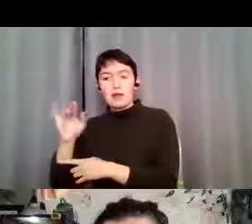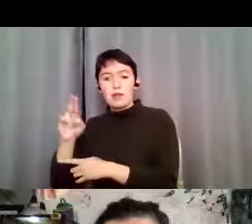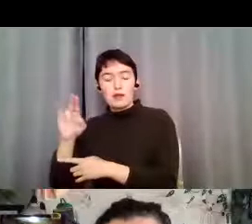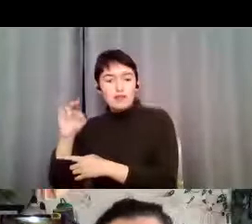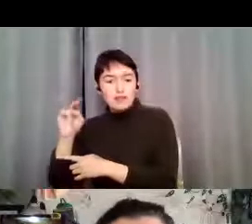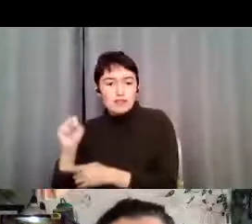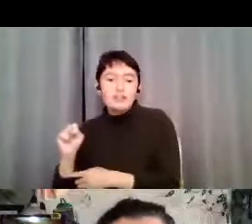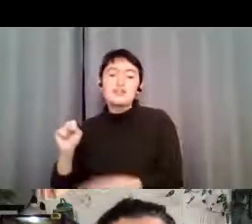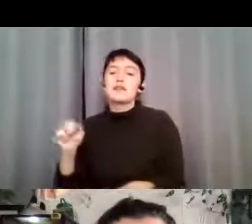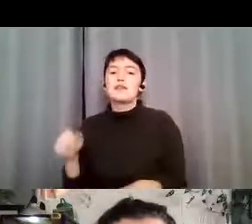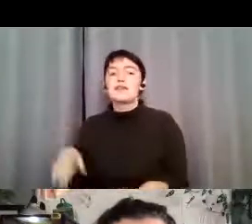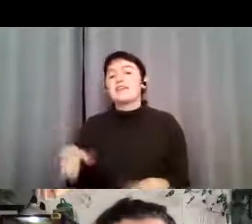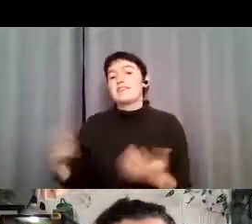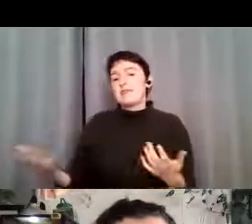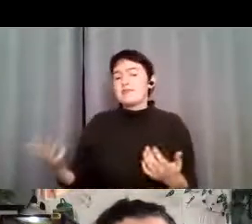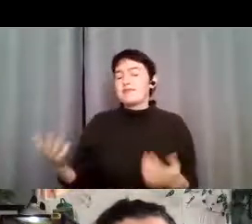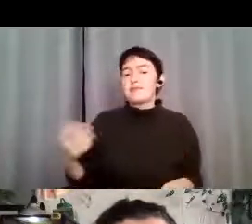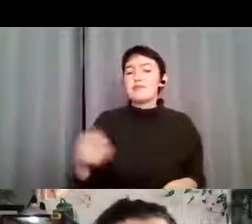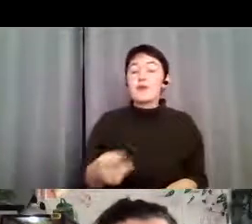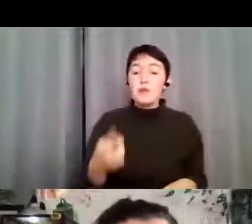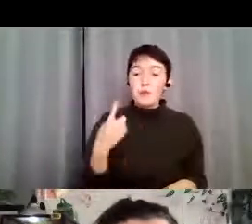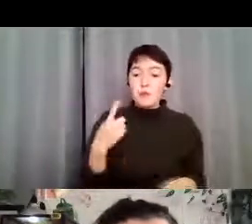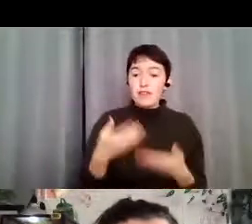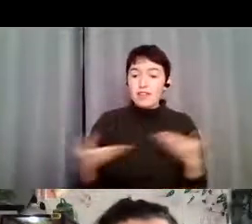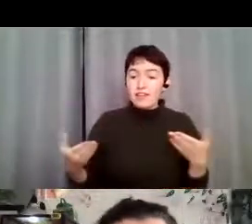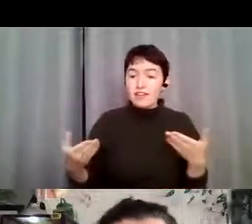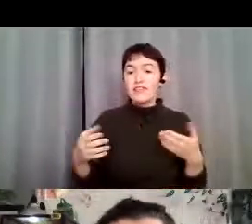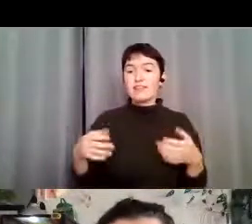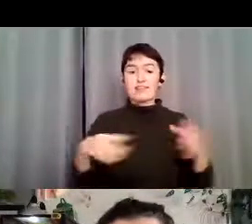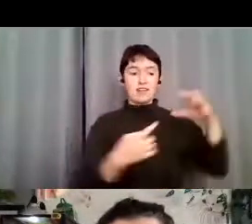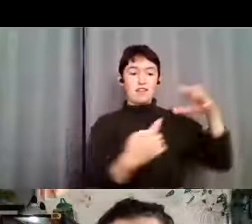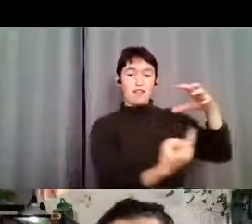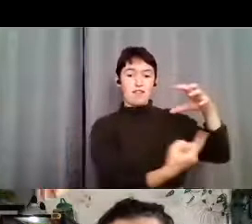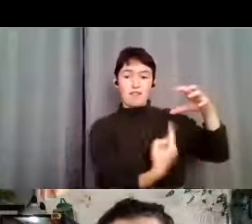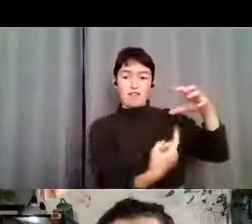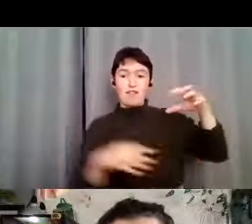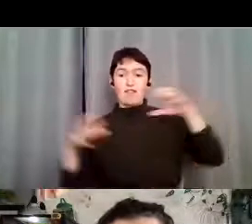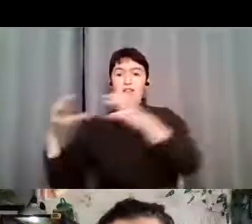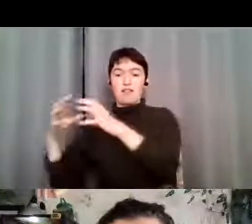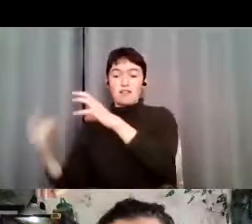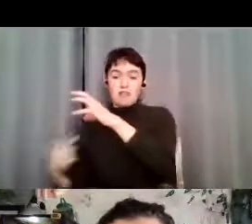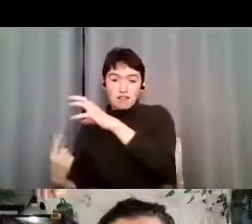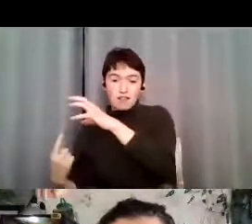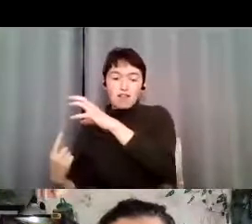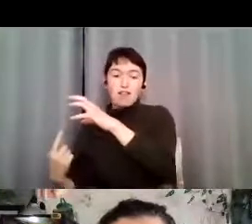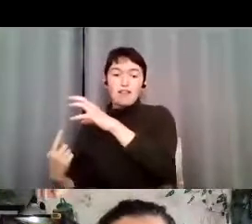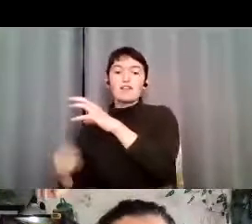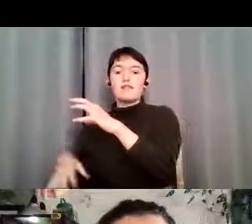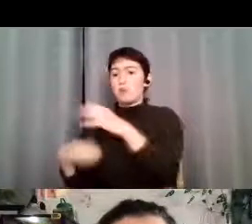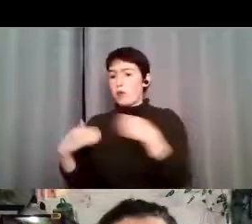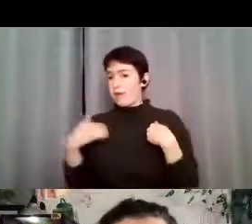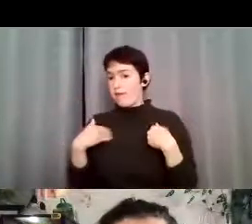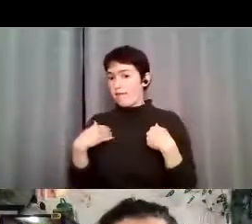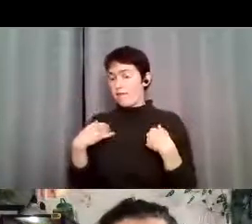south pole of the moon, but one thing that the poles of these two neighbors share is that there is ice in some form